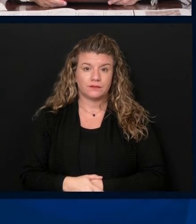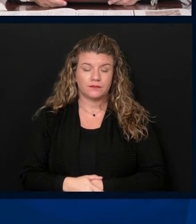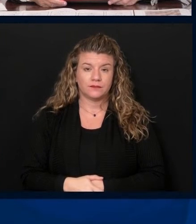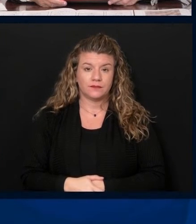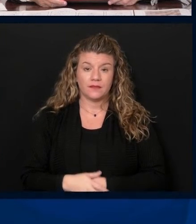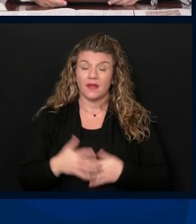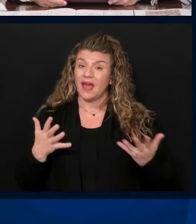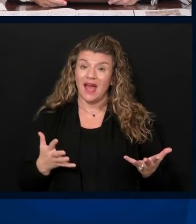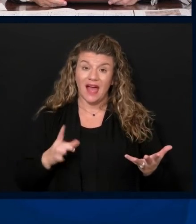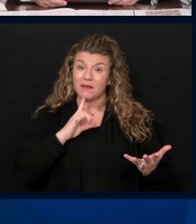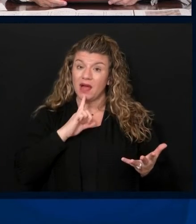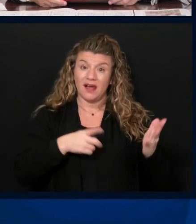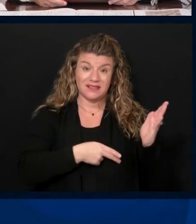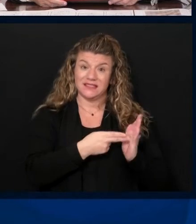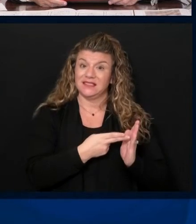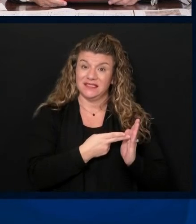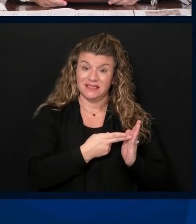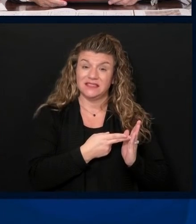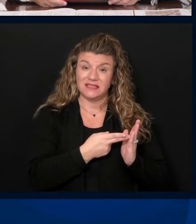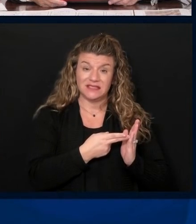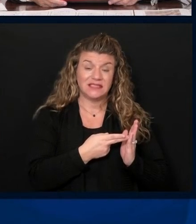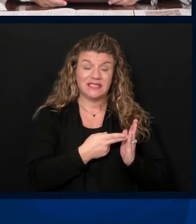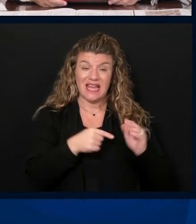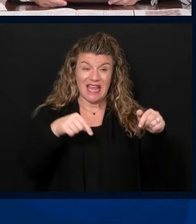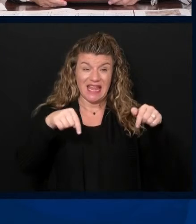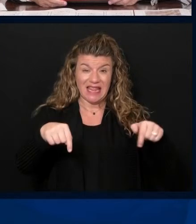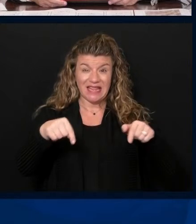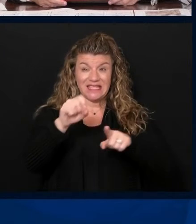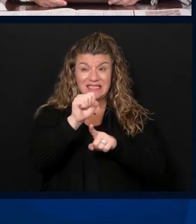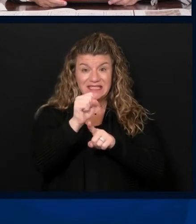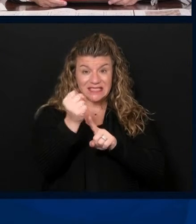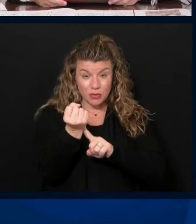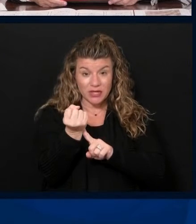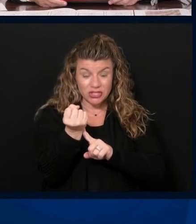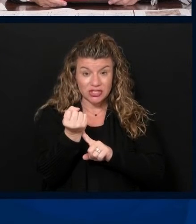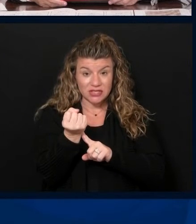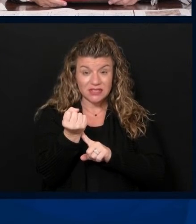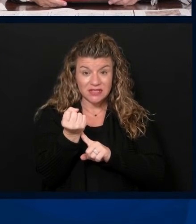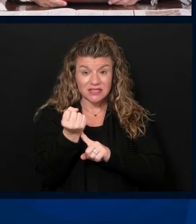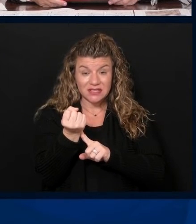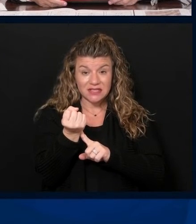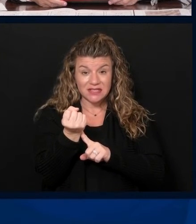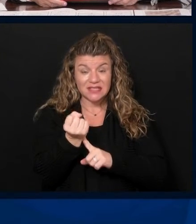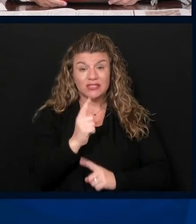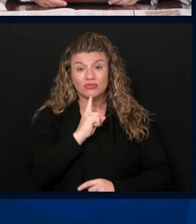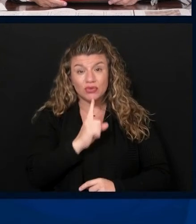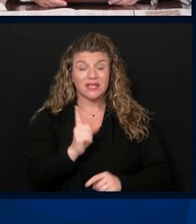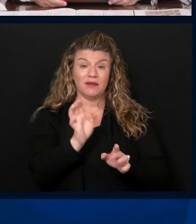I'm telling you, this situation is really critical.